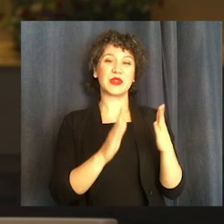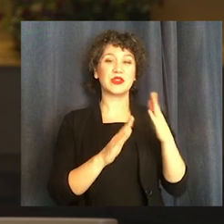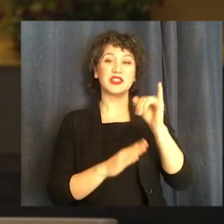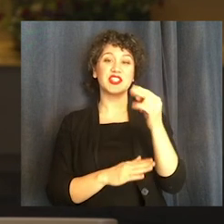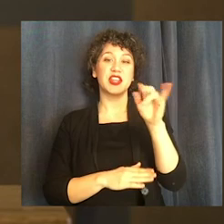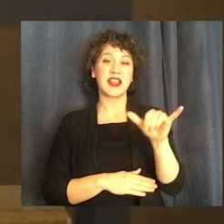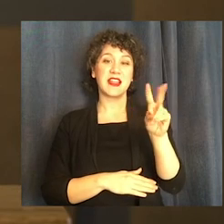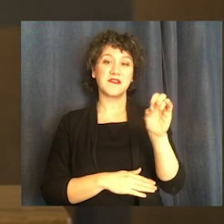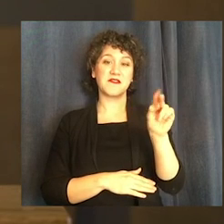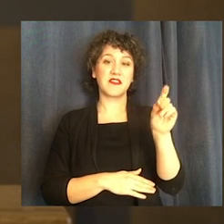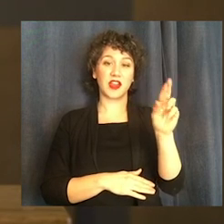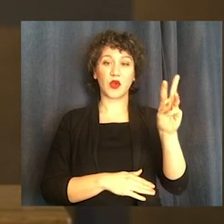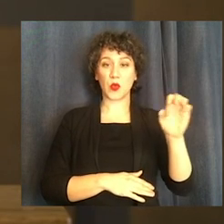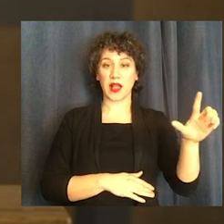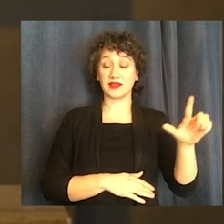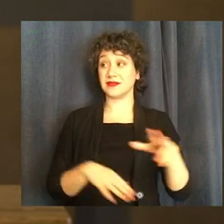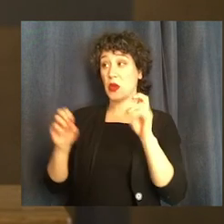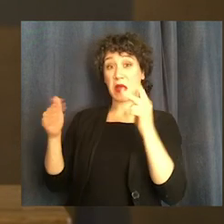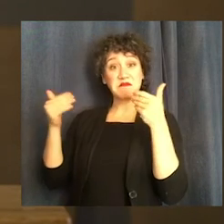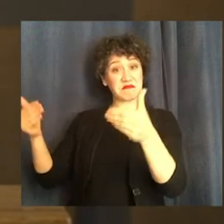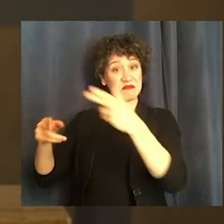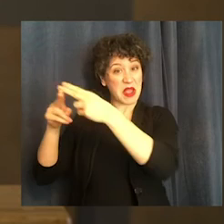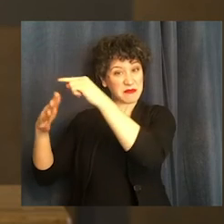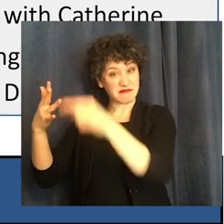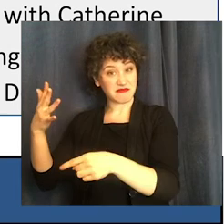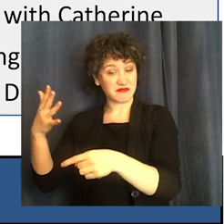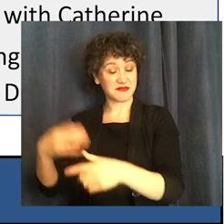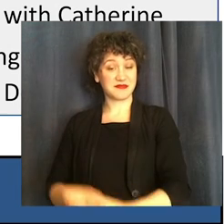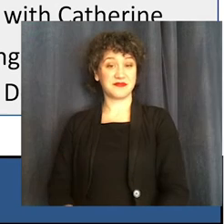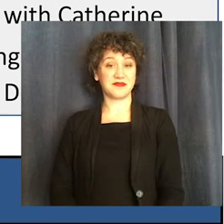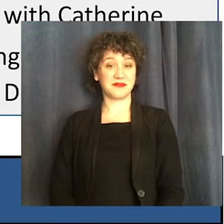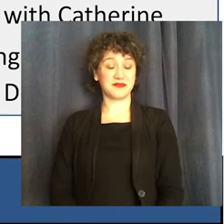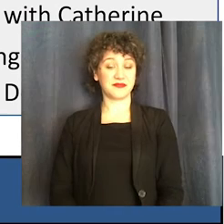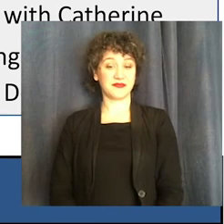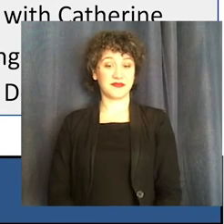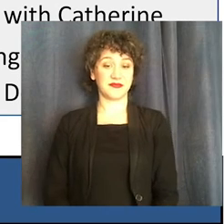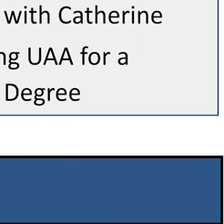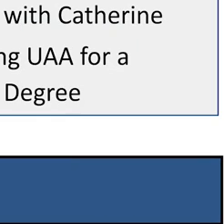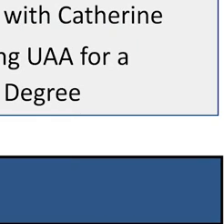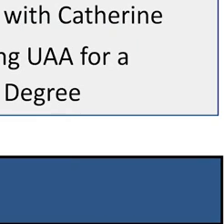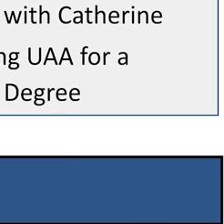Vanderwill. Okay, let the roll call begin. Carson Helm.